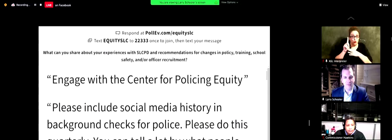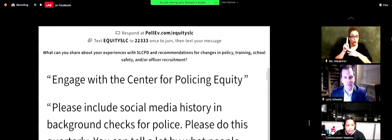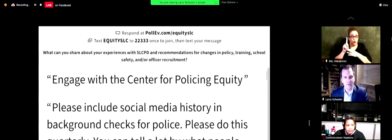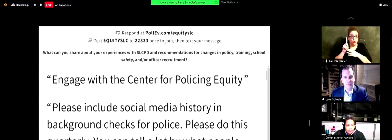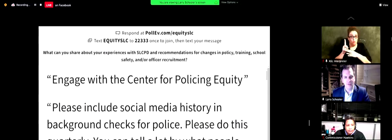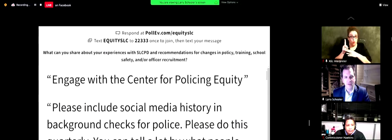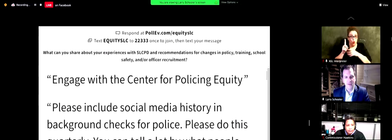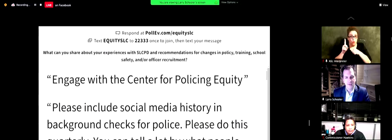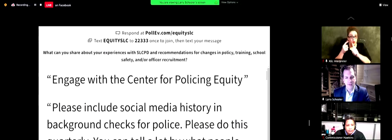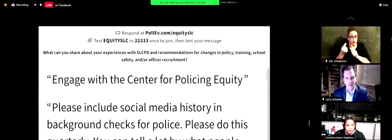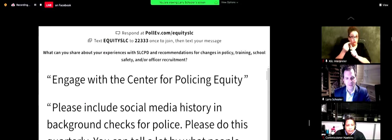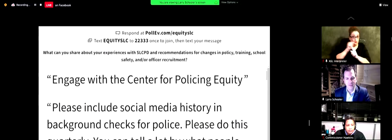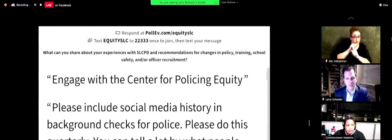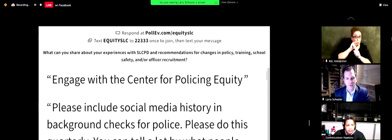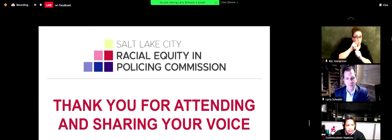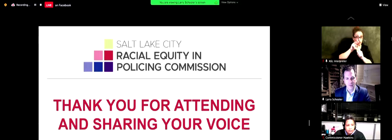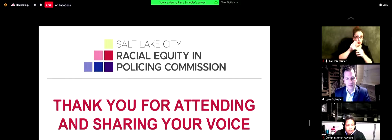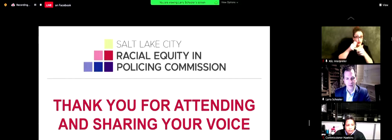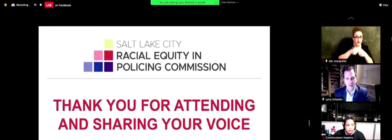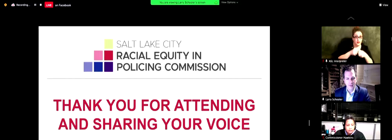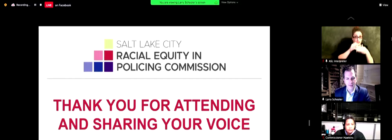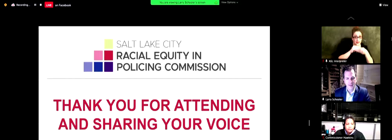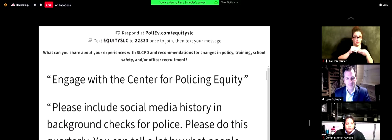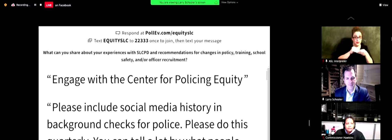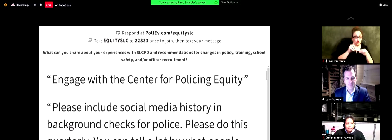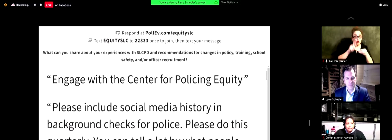back to it, see some of the